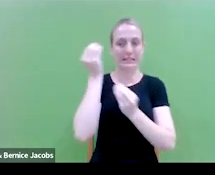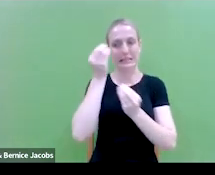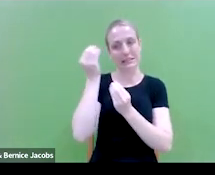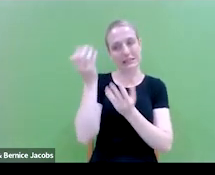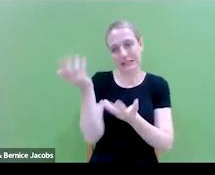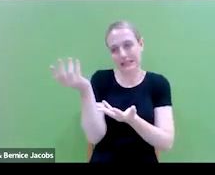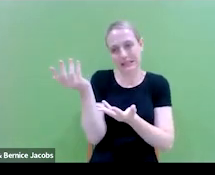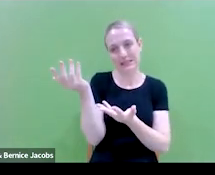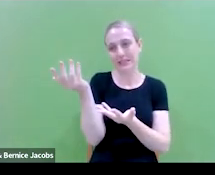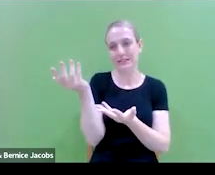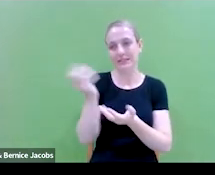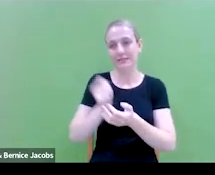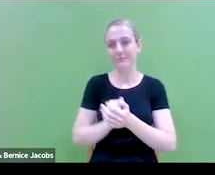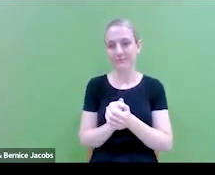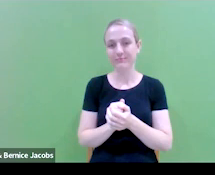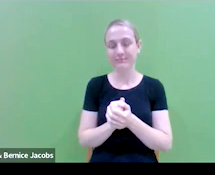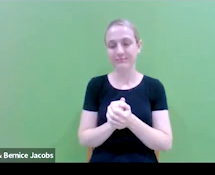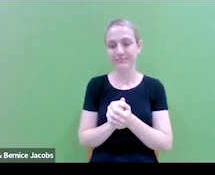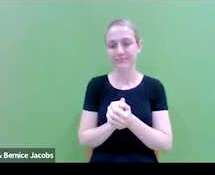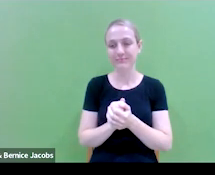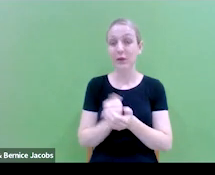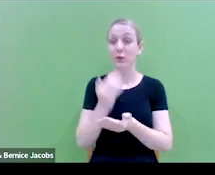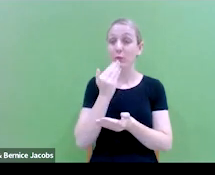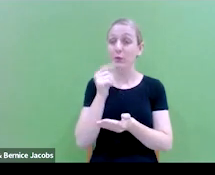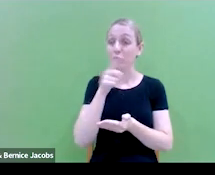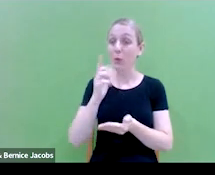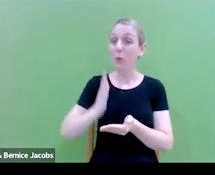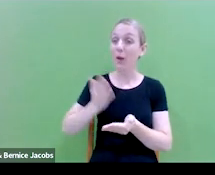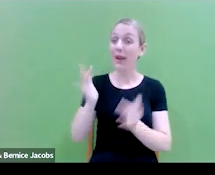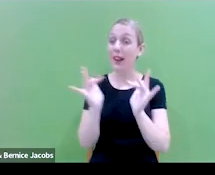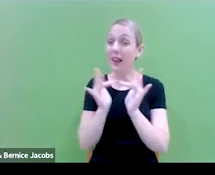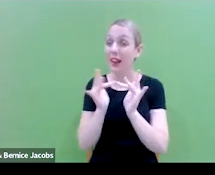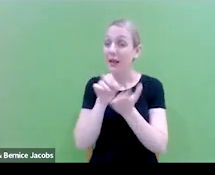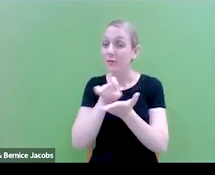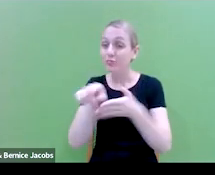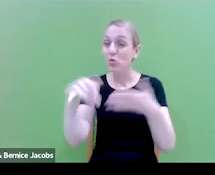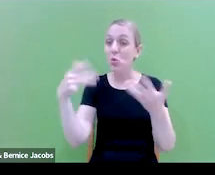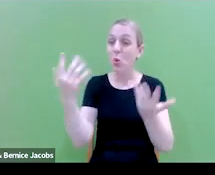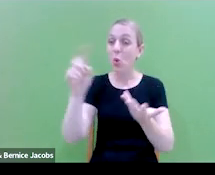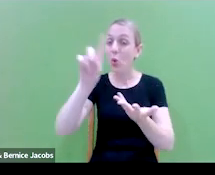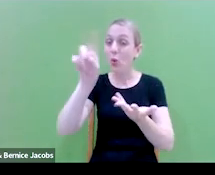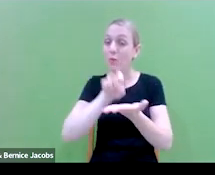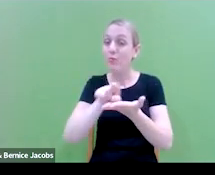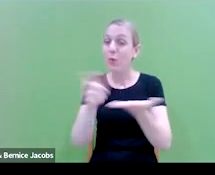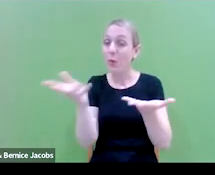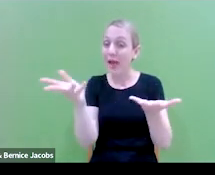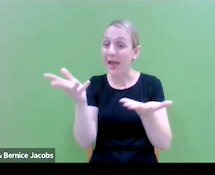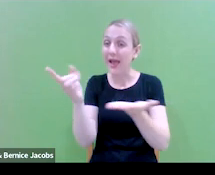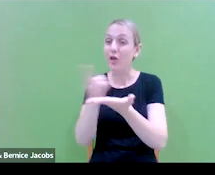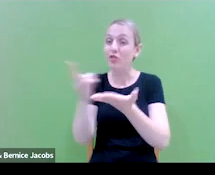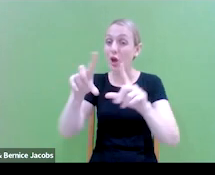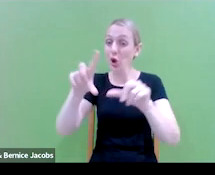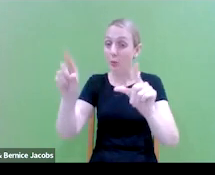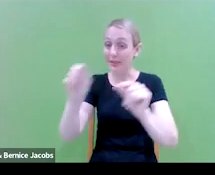meeting, any links that you would like to send or any questions that you have, you can put in the chat to send to me